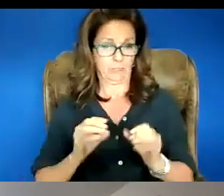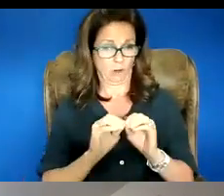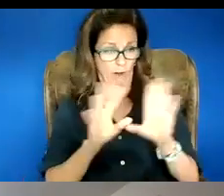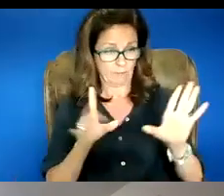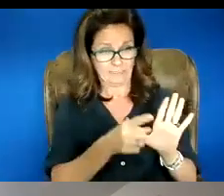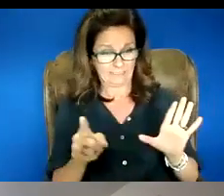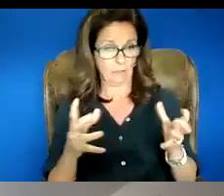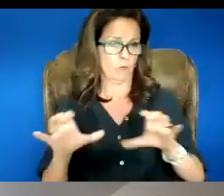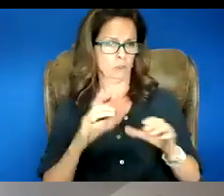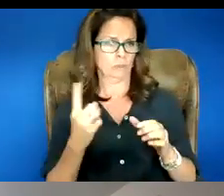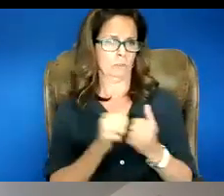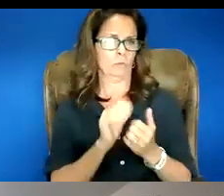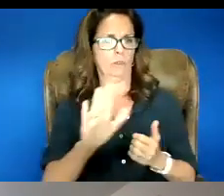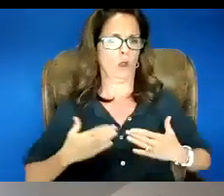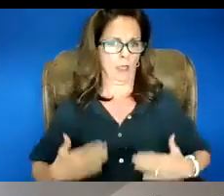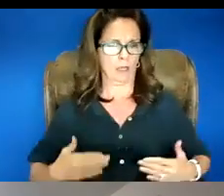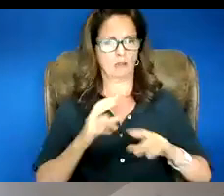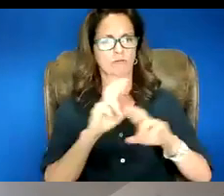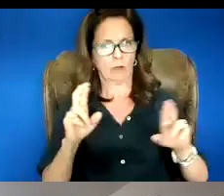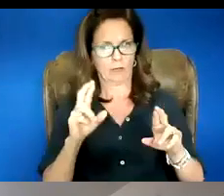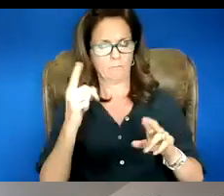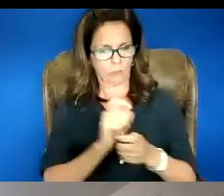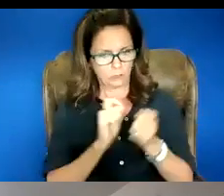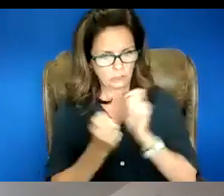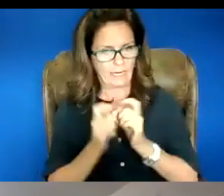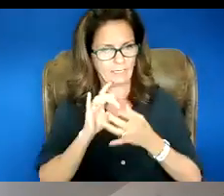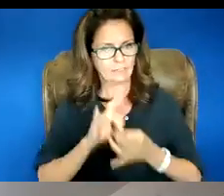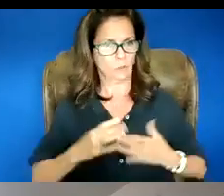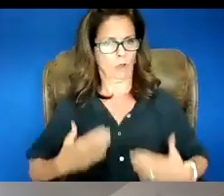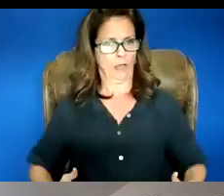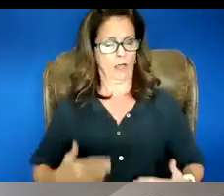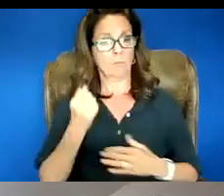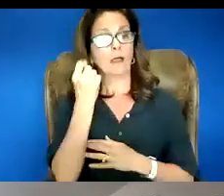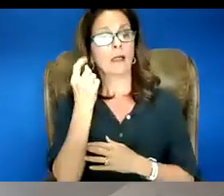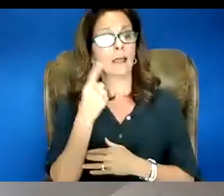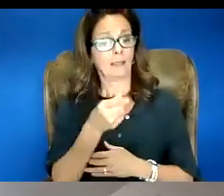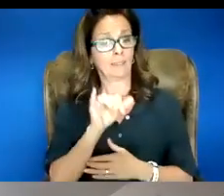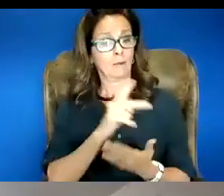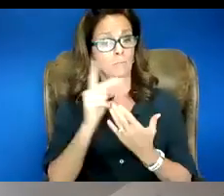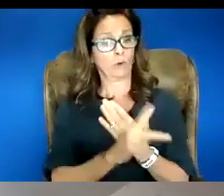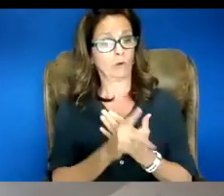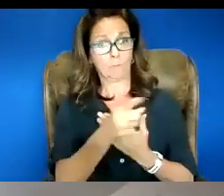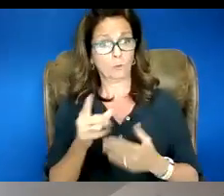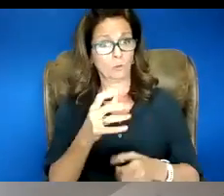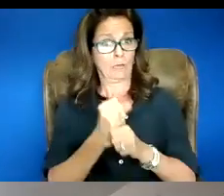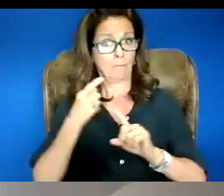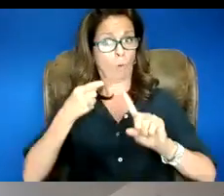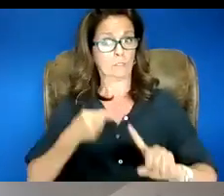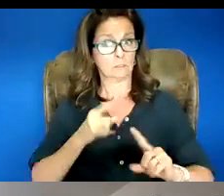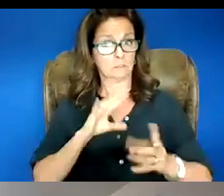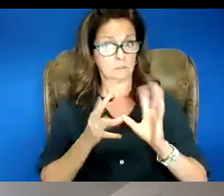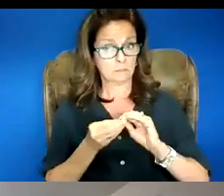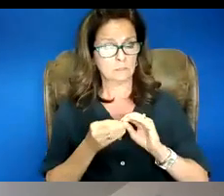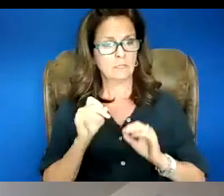and are ready to make some changes. But you do get points for it as well. So if you're in state of